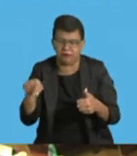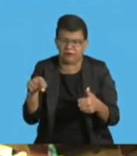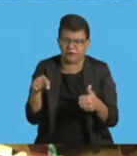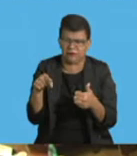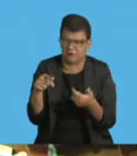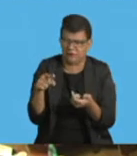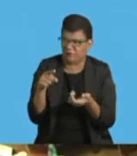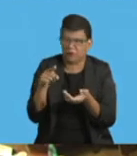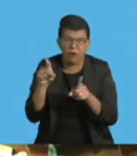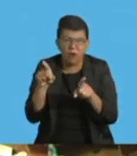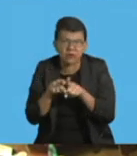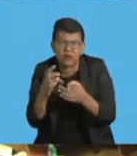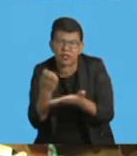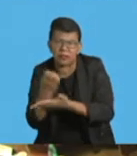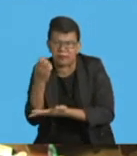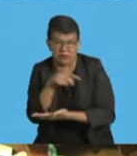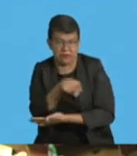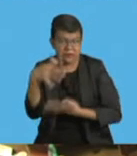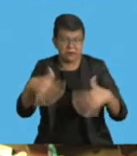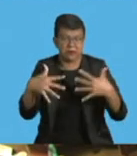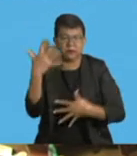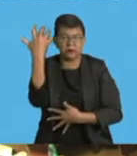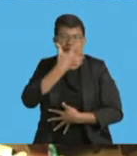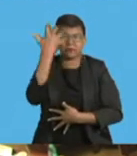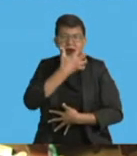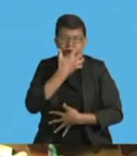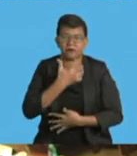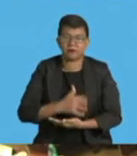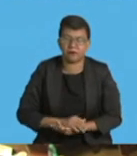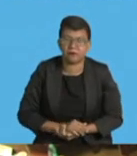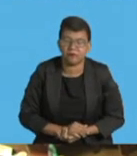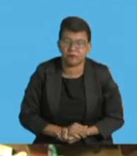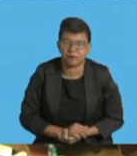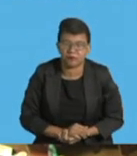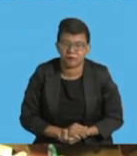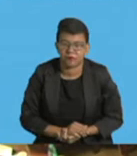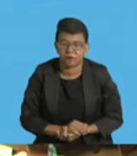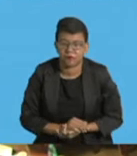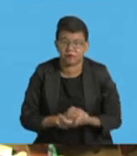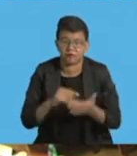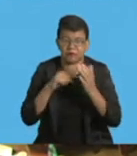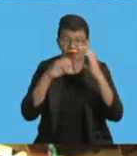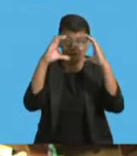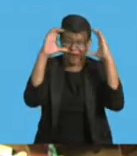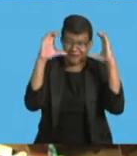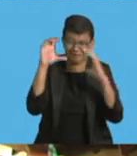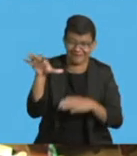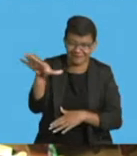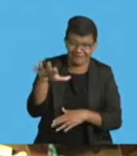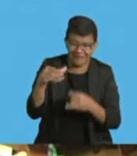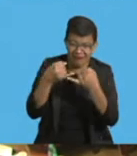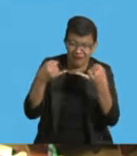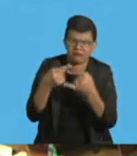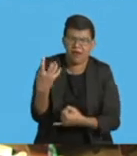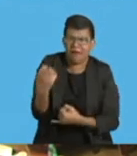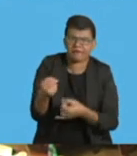the Tongan Prime Minister, Pohiva, made the journey to Tuvalu, despite his own serious health challenges, because